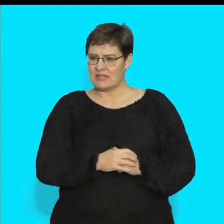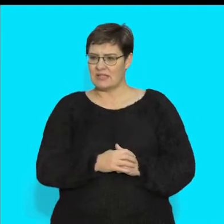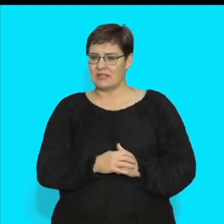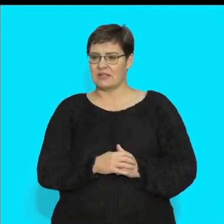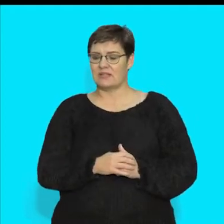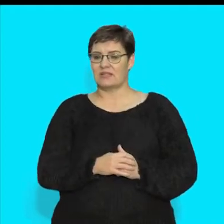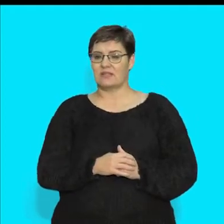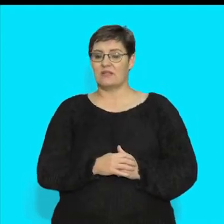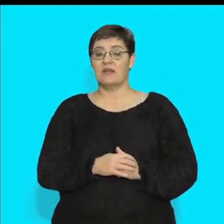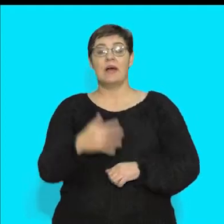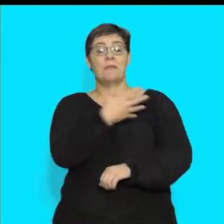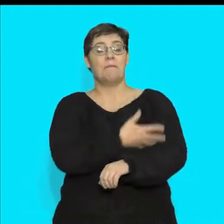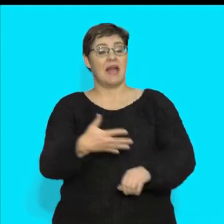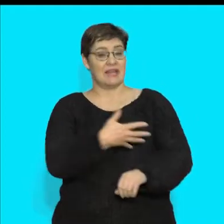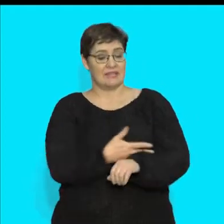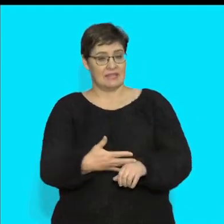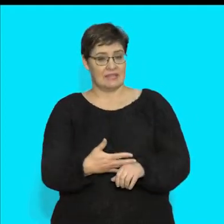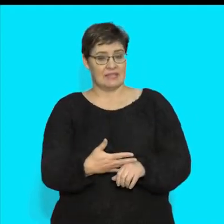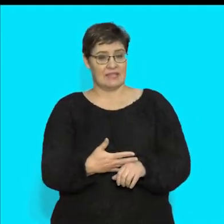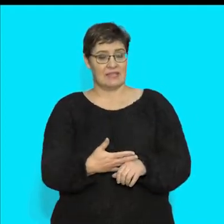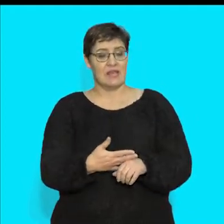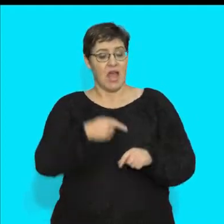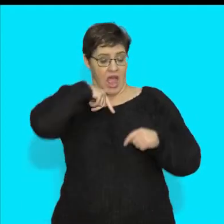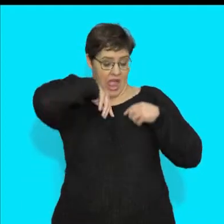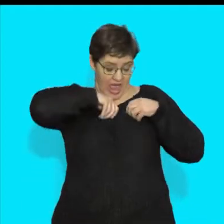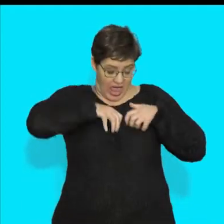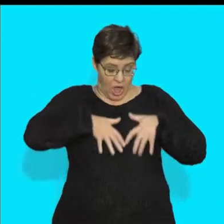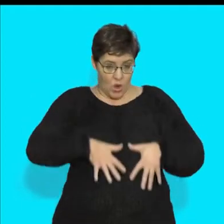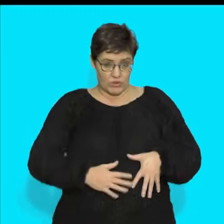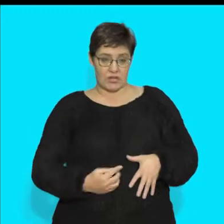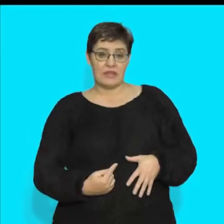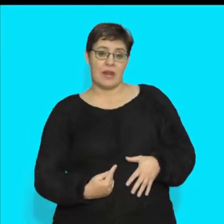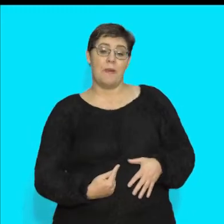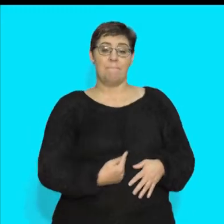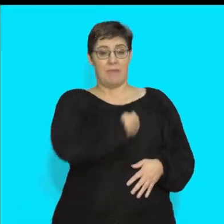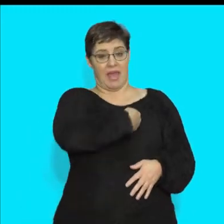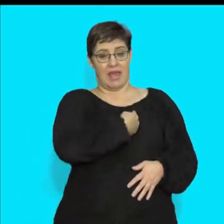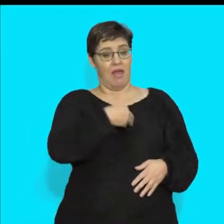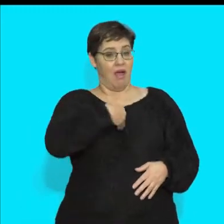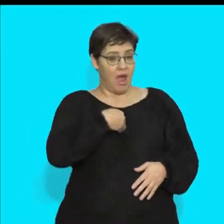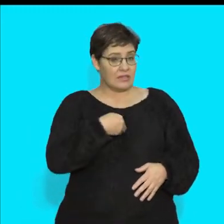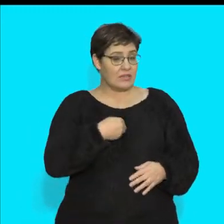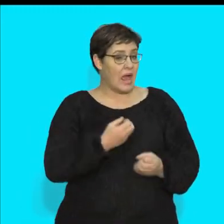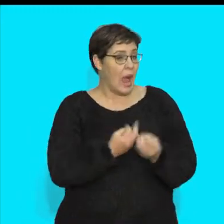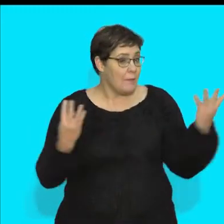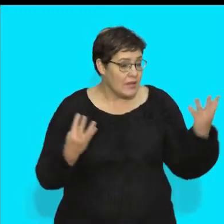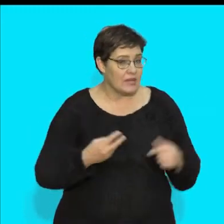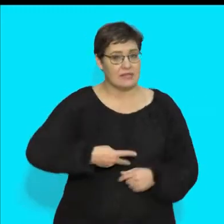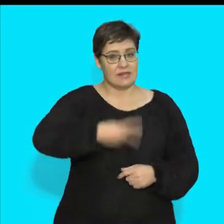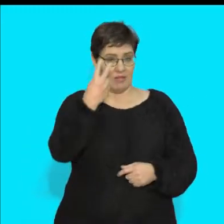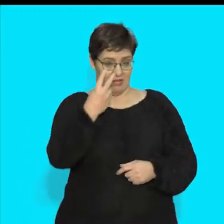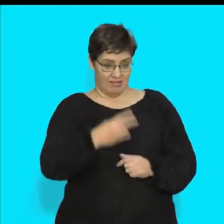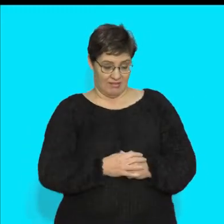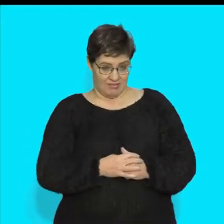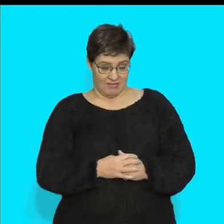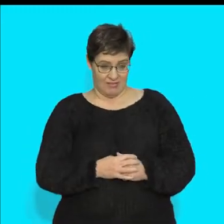that is quite simply, the blood must come back to the heart twice. All right,